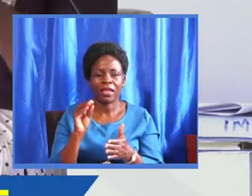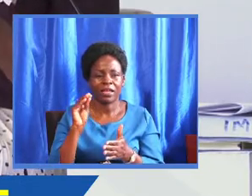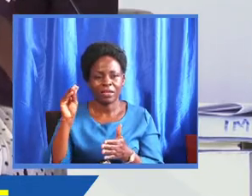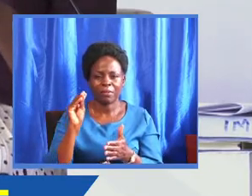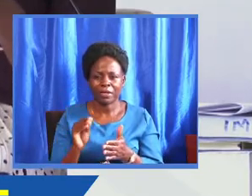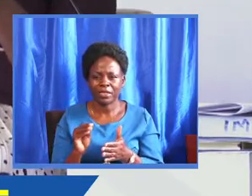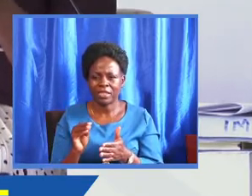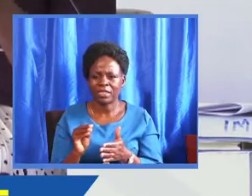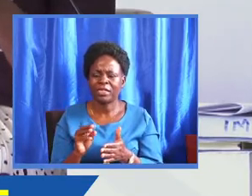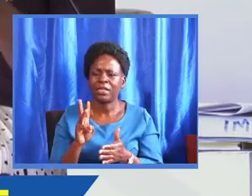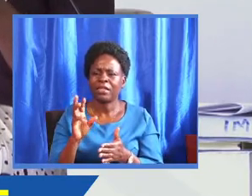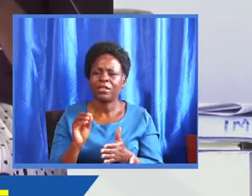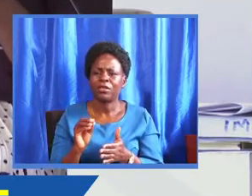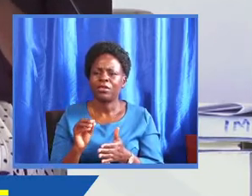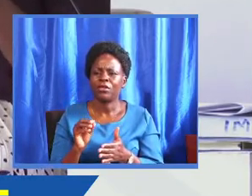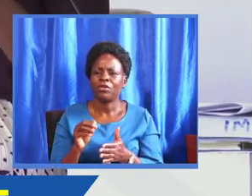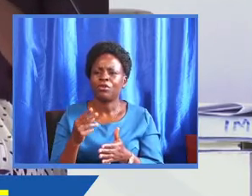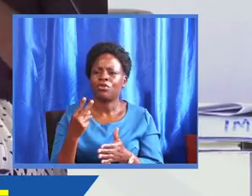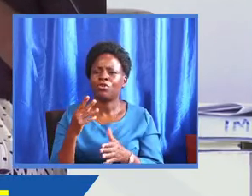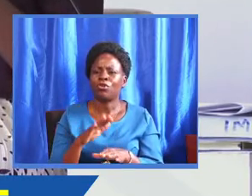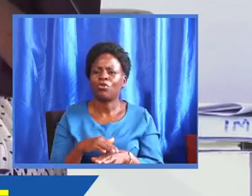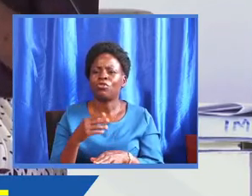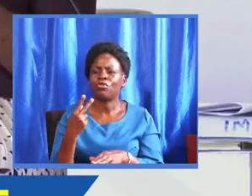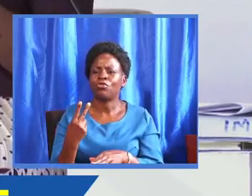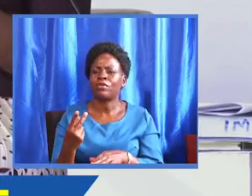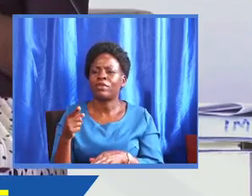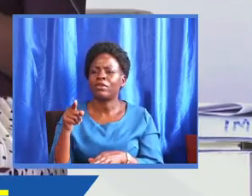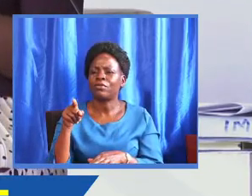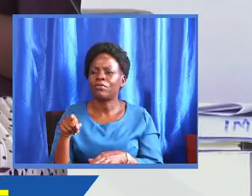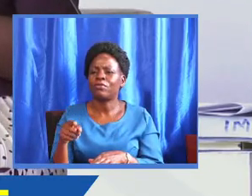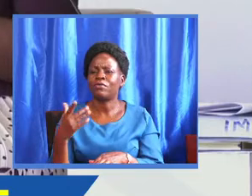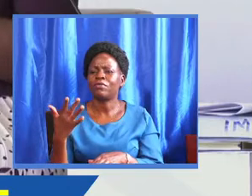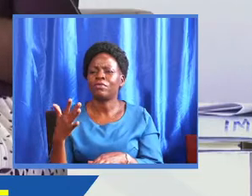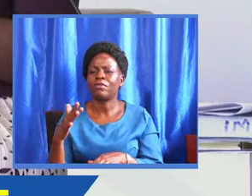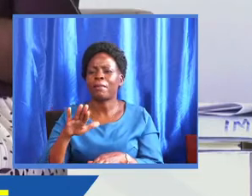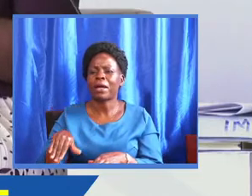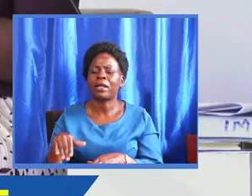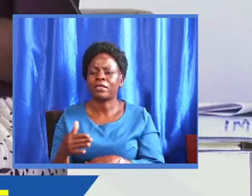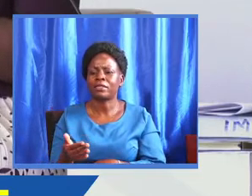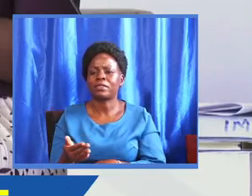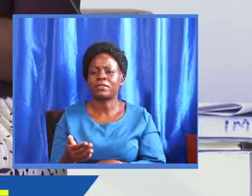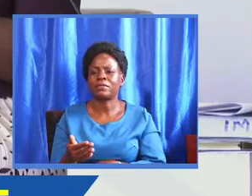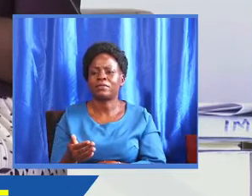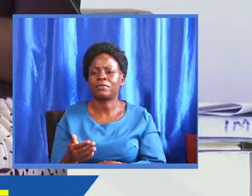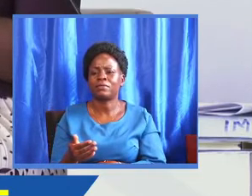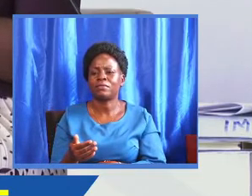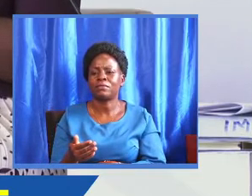30% oba ebitundu 3 ku milioni 2 n'ekitundu z'osigazaawo.